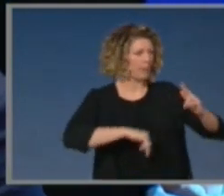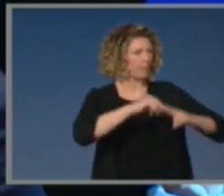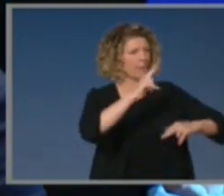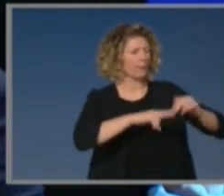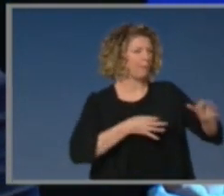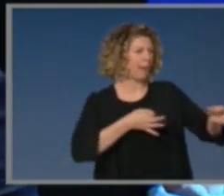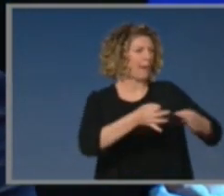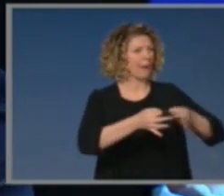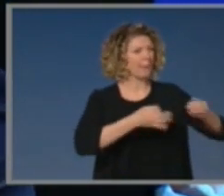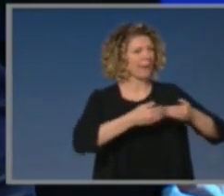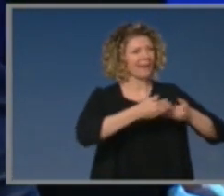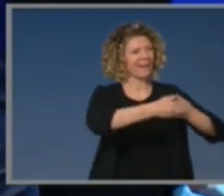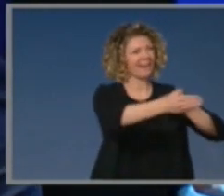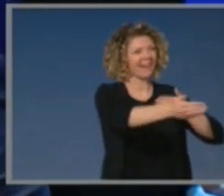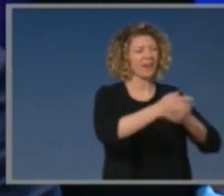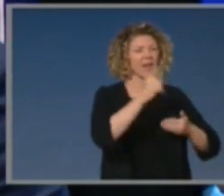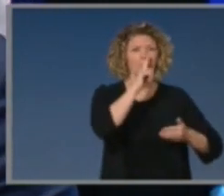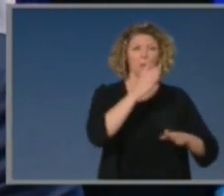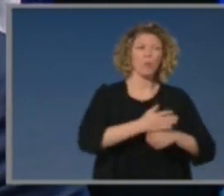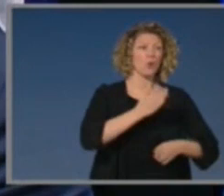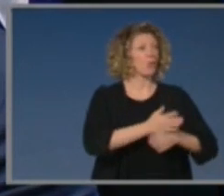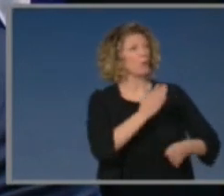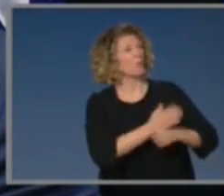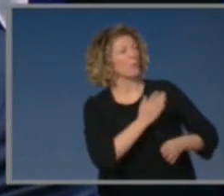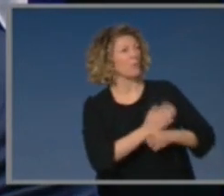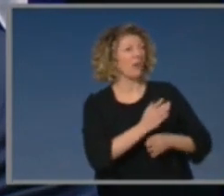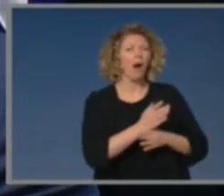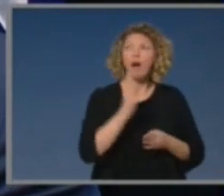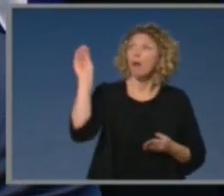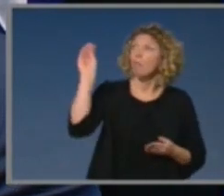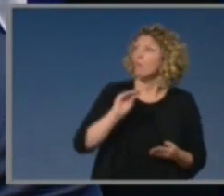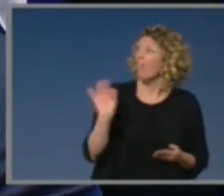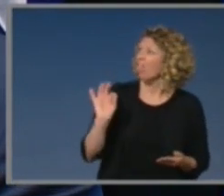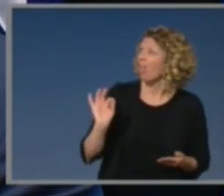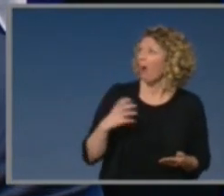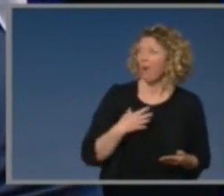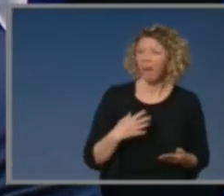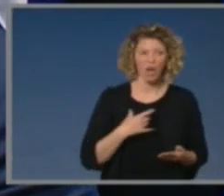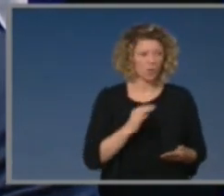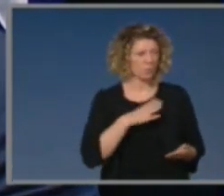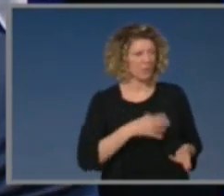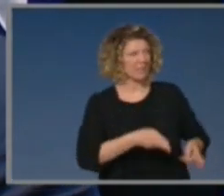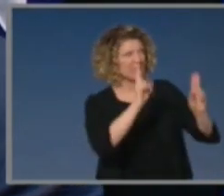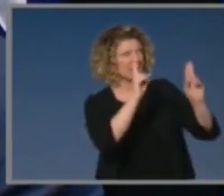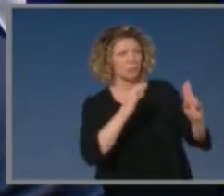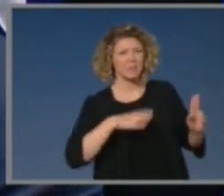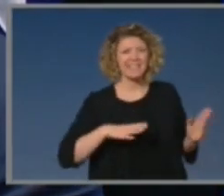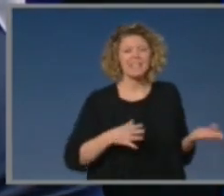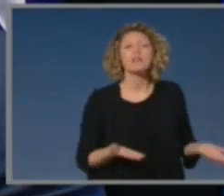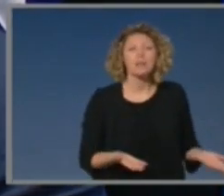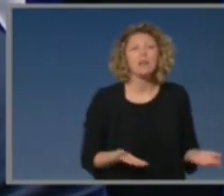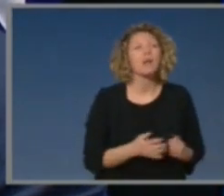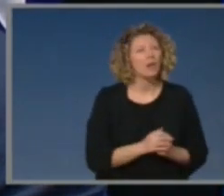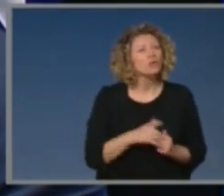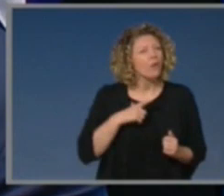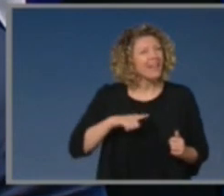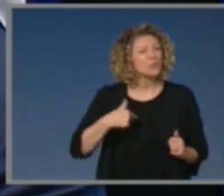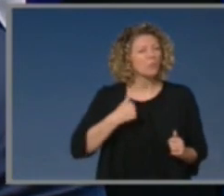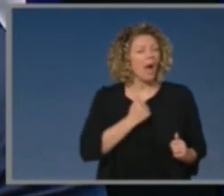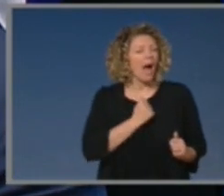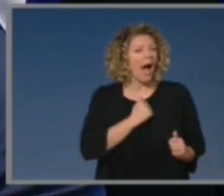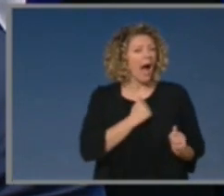market, which is going to cost people's jobs. And so you need to get the balance right. We believe that our policies around this have kept the balance